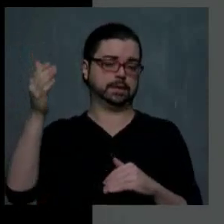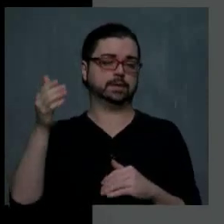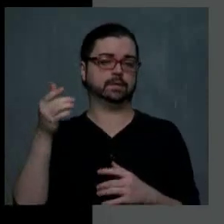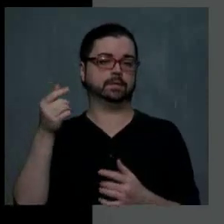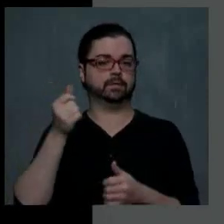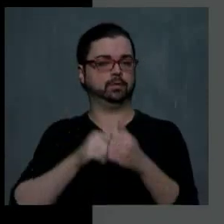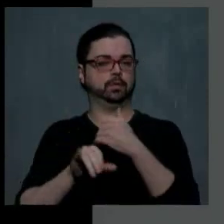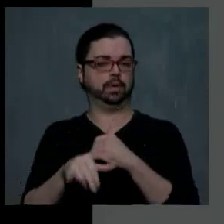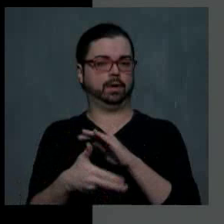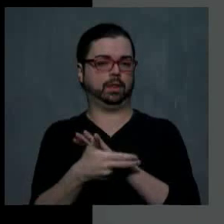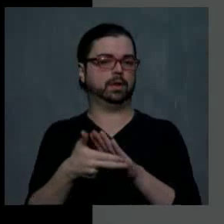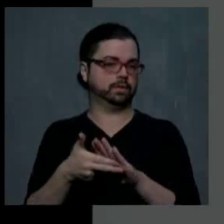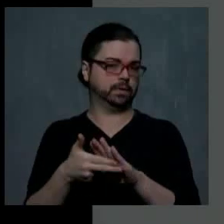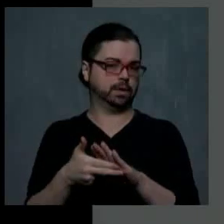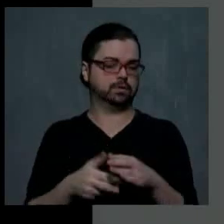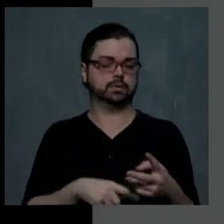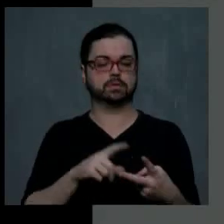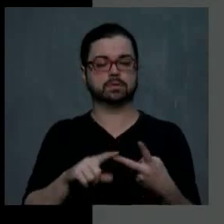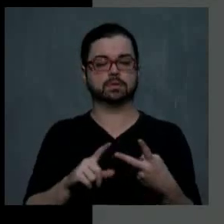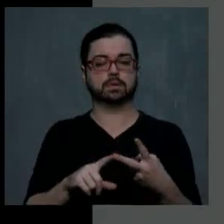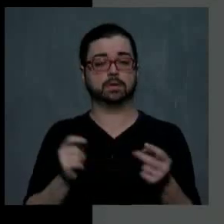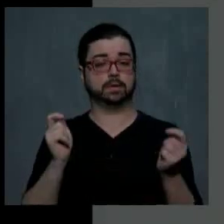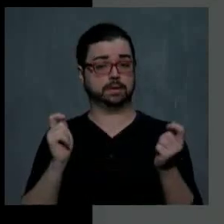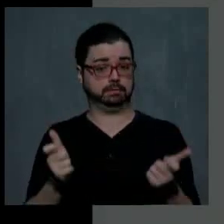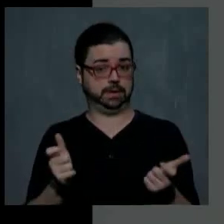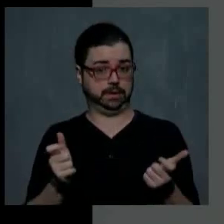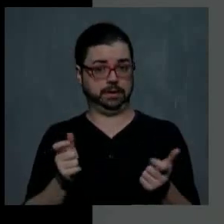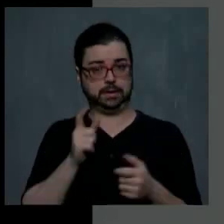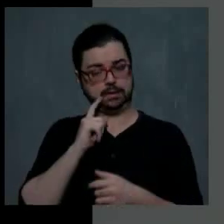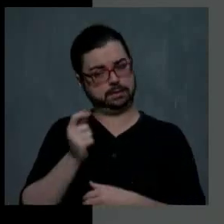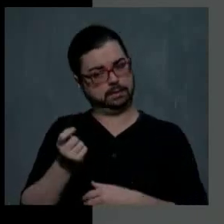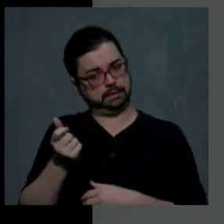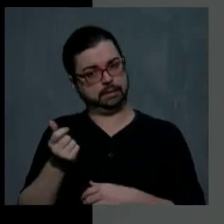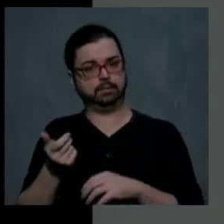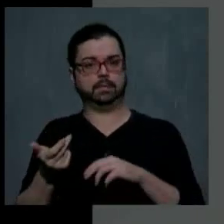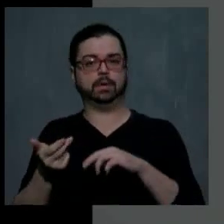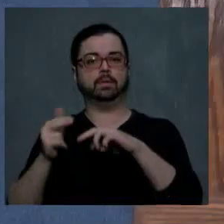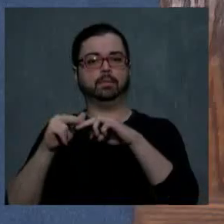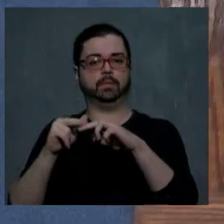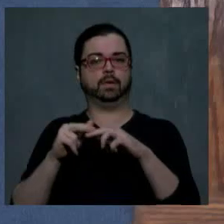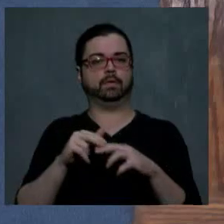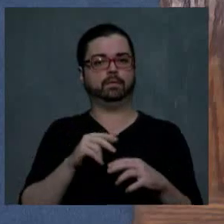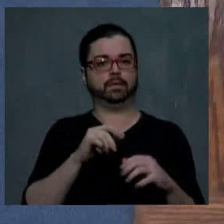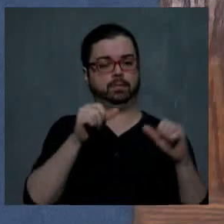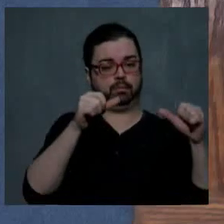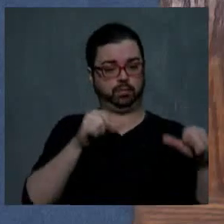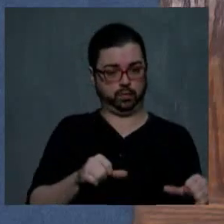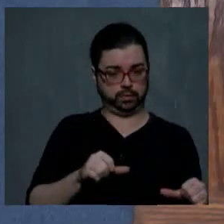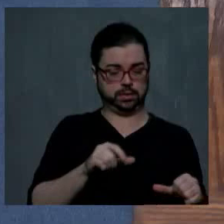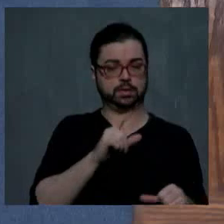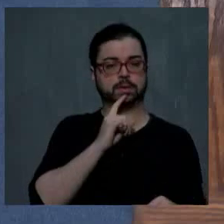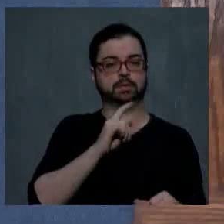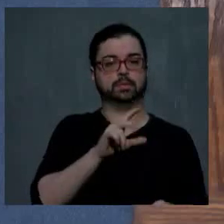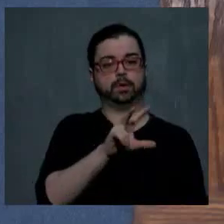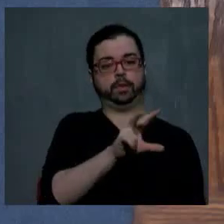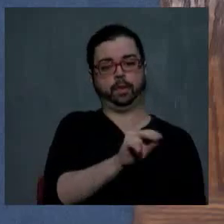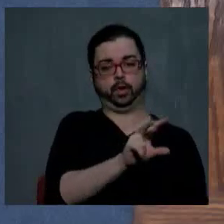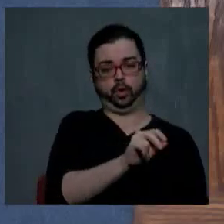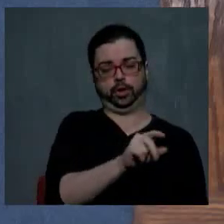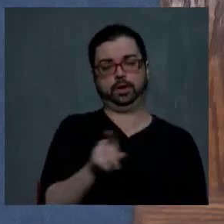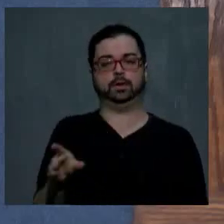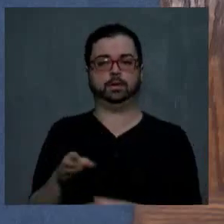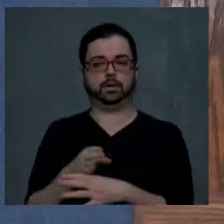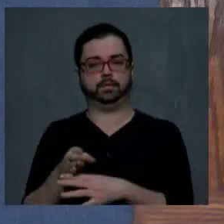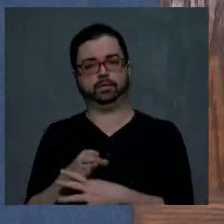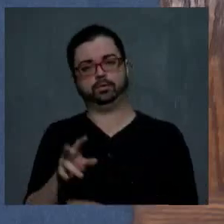classification. The speed is slightly above the posted speed of 30 miles per hour, averaging